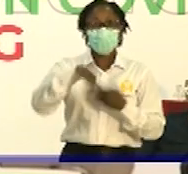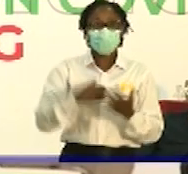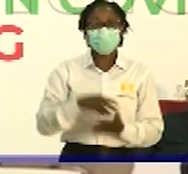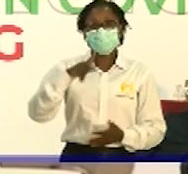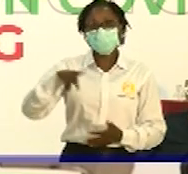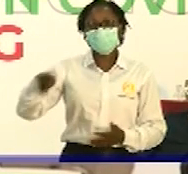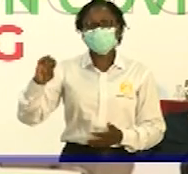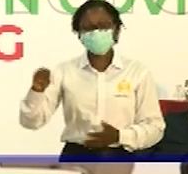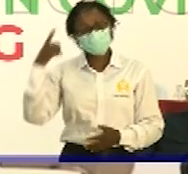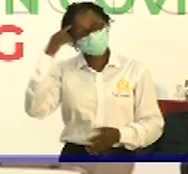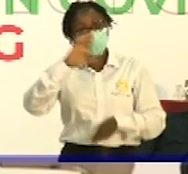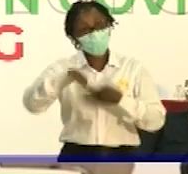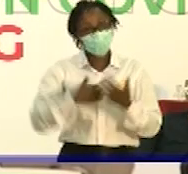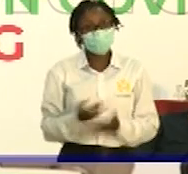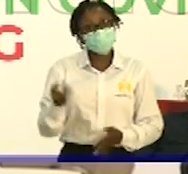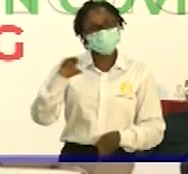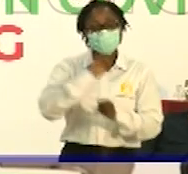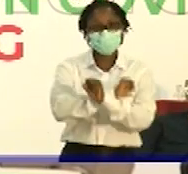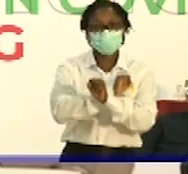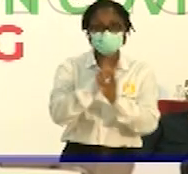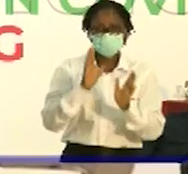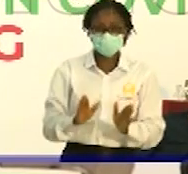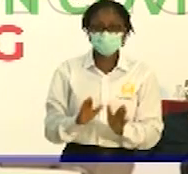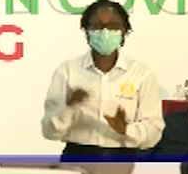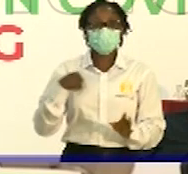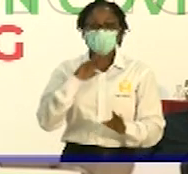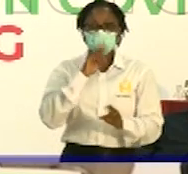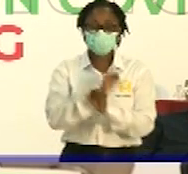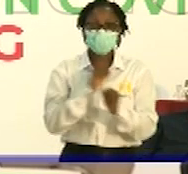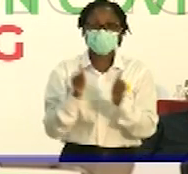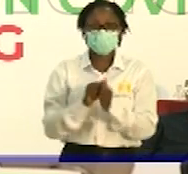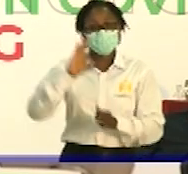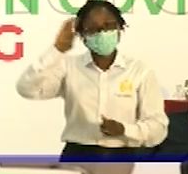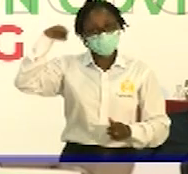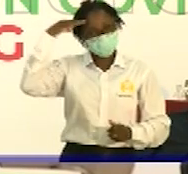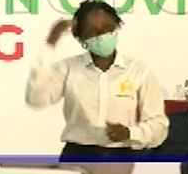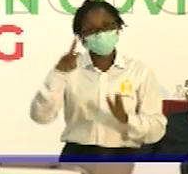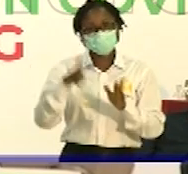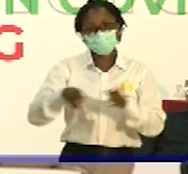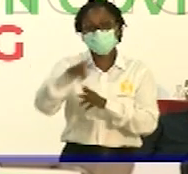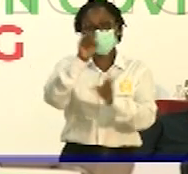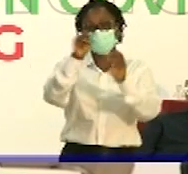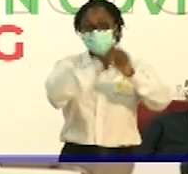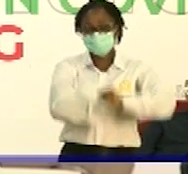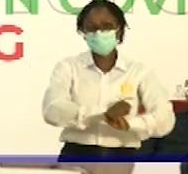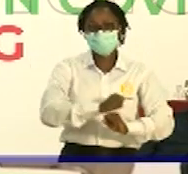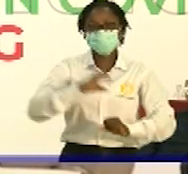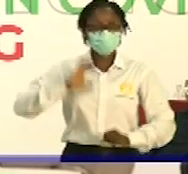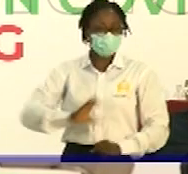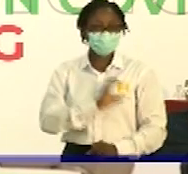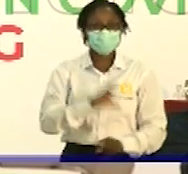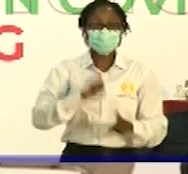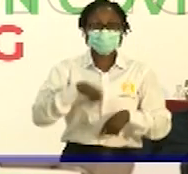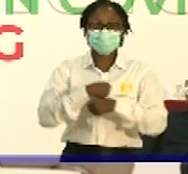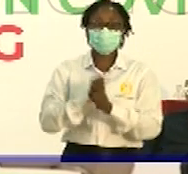healthcare workers. We are linking up with the Federal Road Safety Commission to ensure that the guidelines they have developed are enforced within